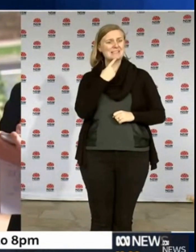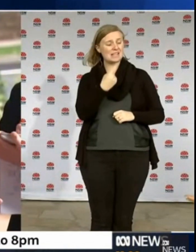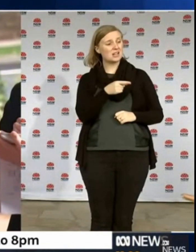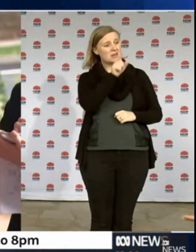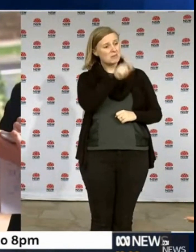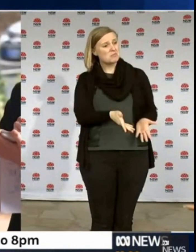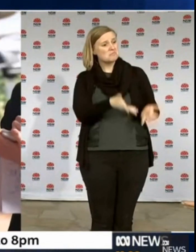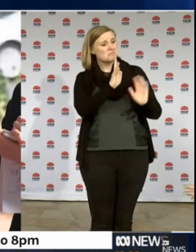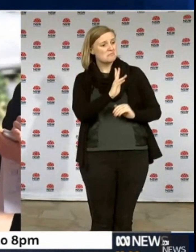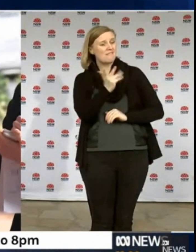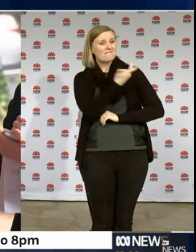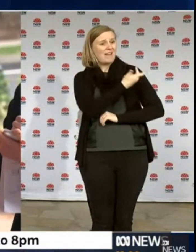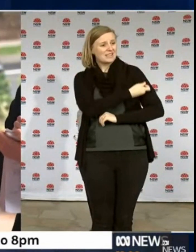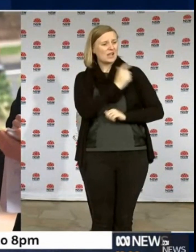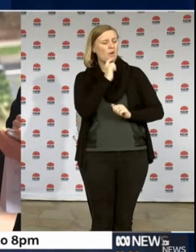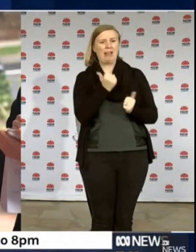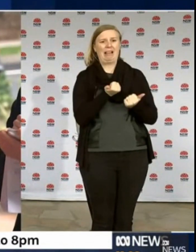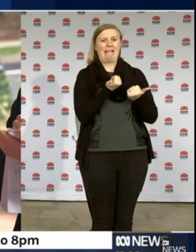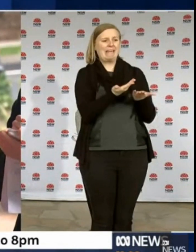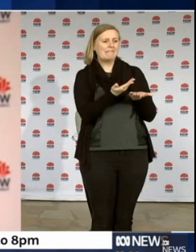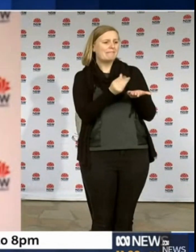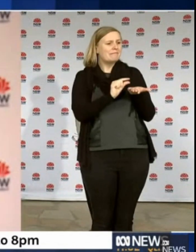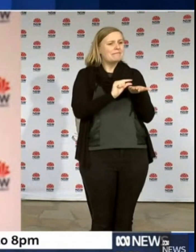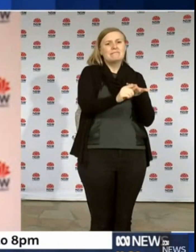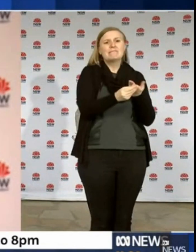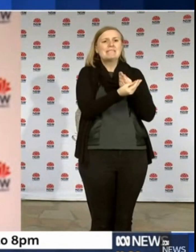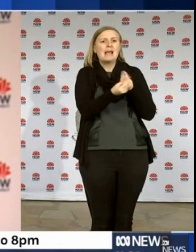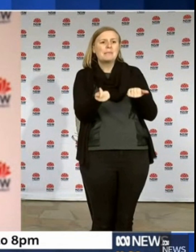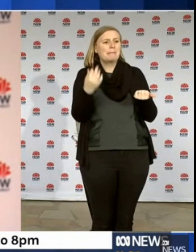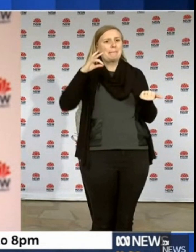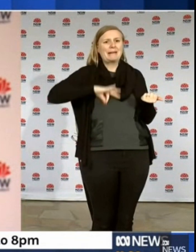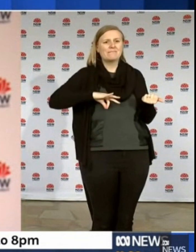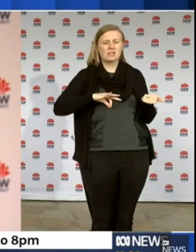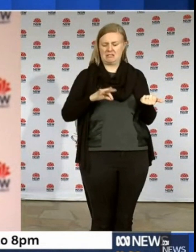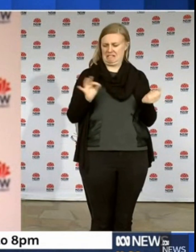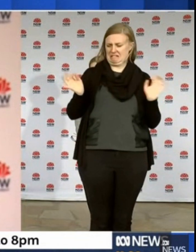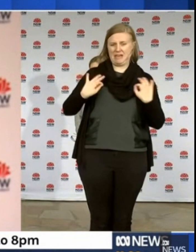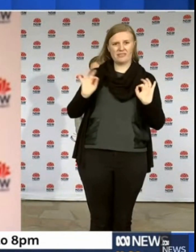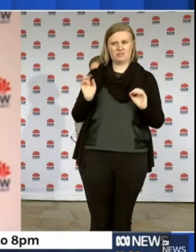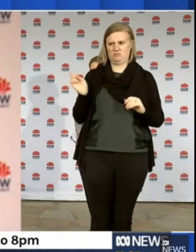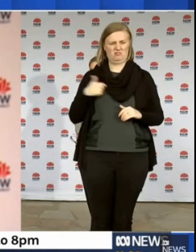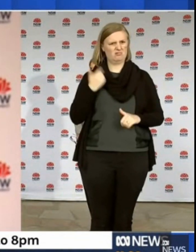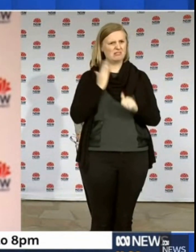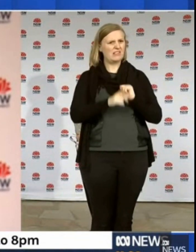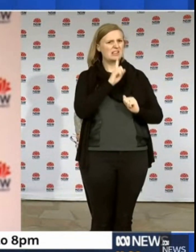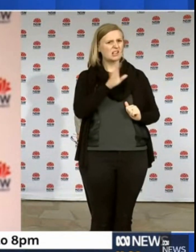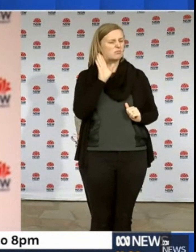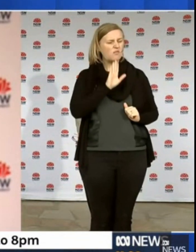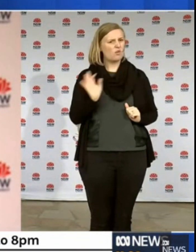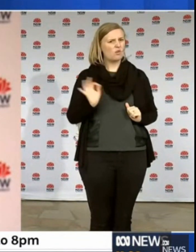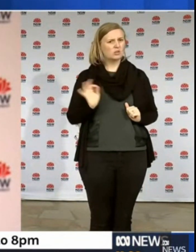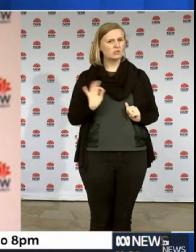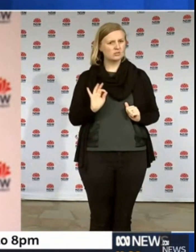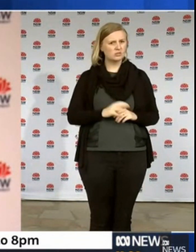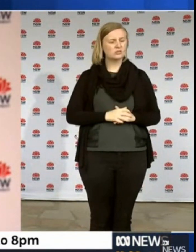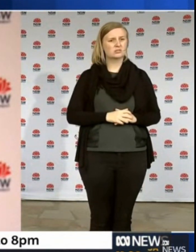how you'd get people to come forward. There are no incentives at the moment. I don't know who said that, and I certainly haven't. There is, can I say this, until we